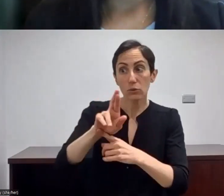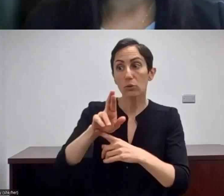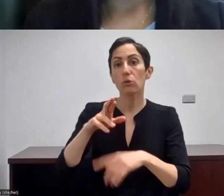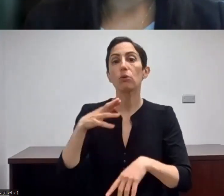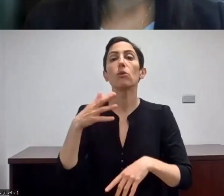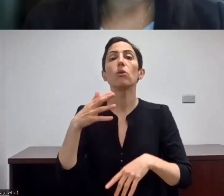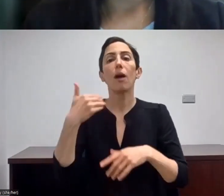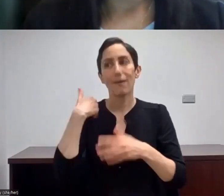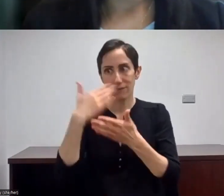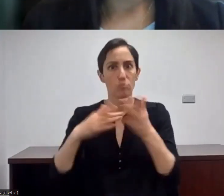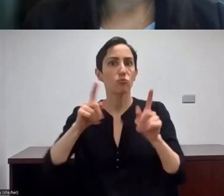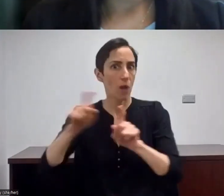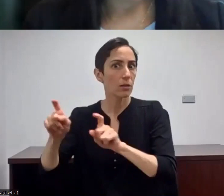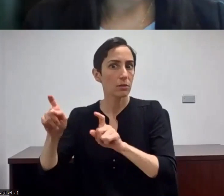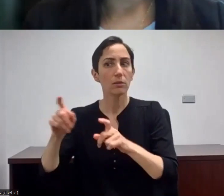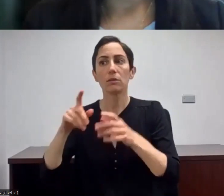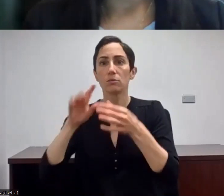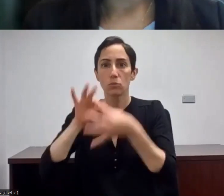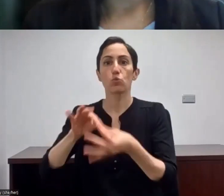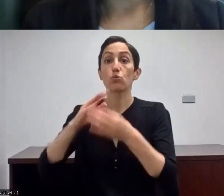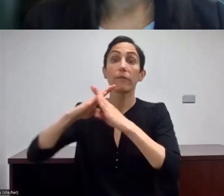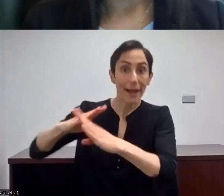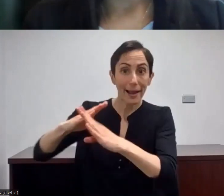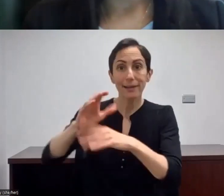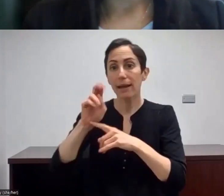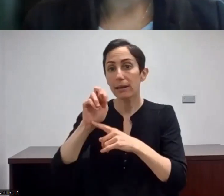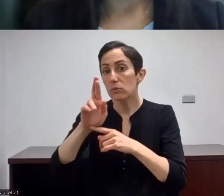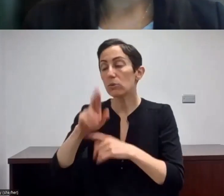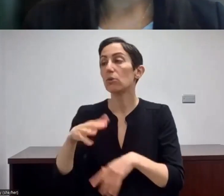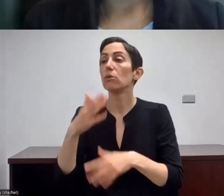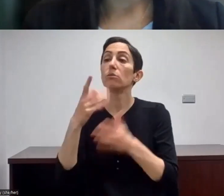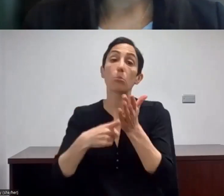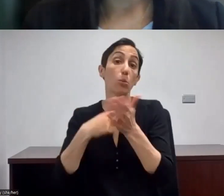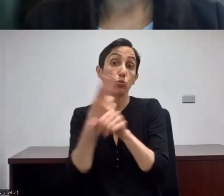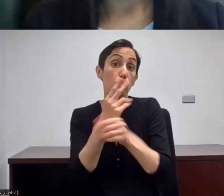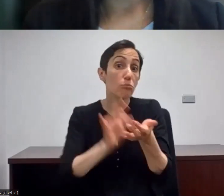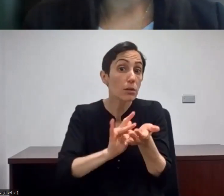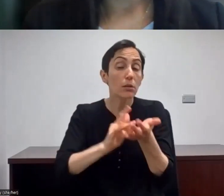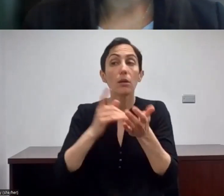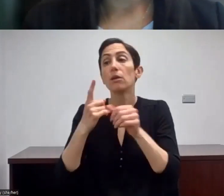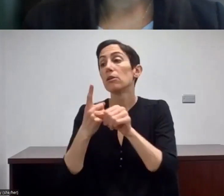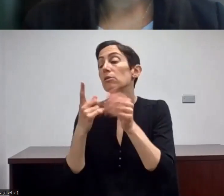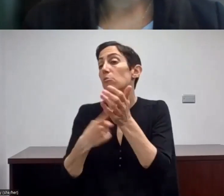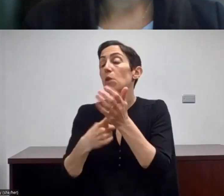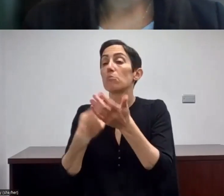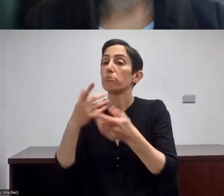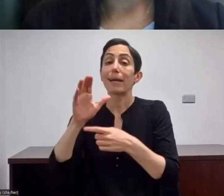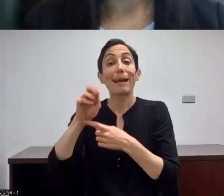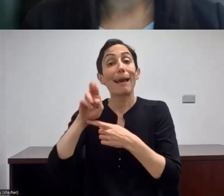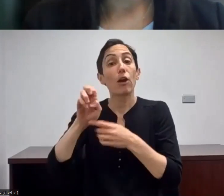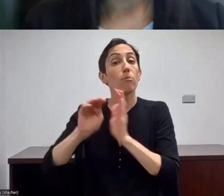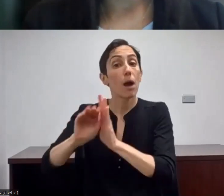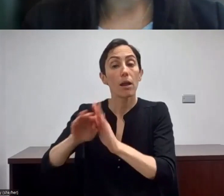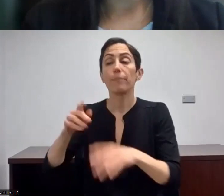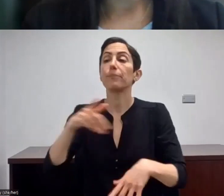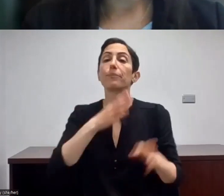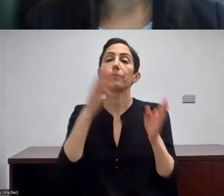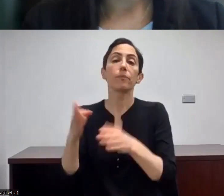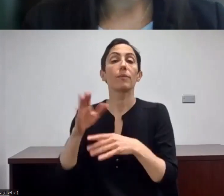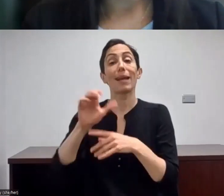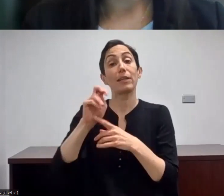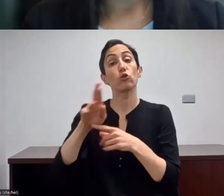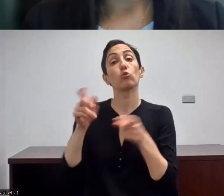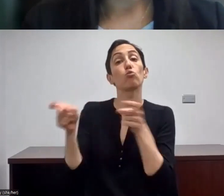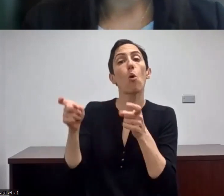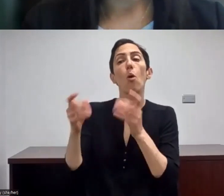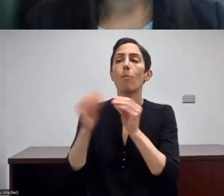do that, sometimes medicines, sometimes care models. And then for cancer control, it's really symptom management or other kinds of